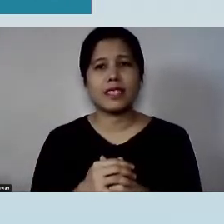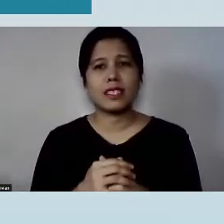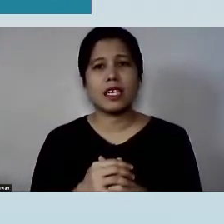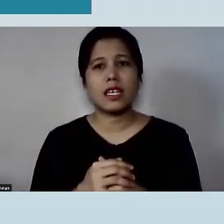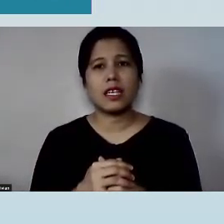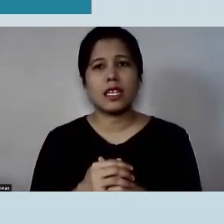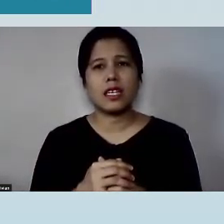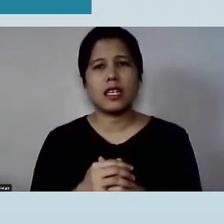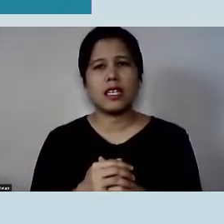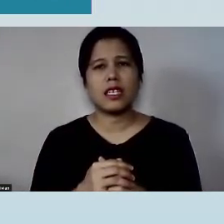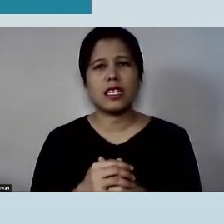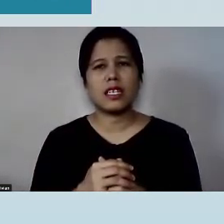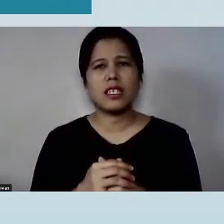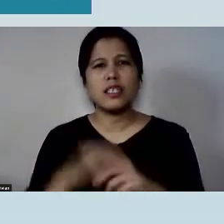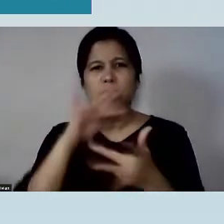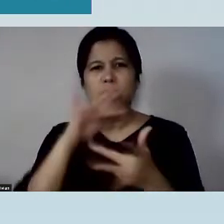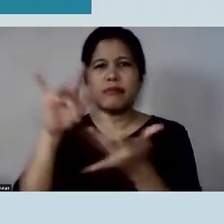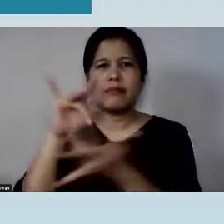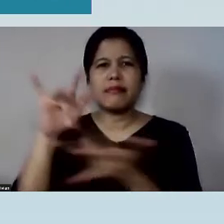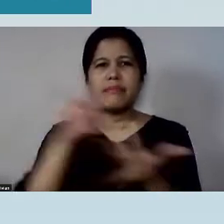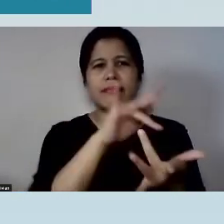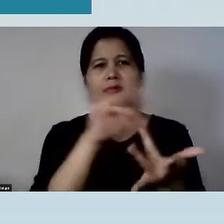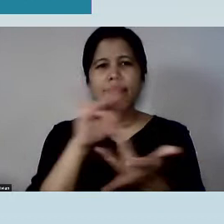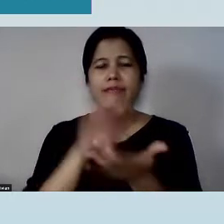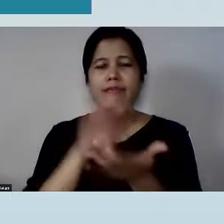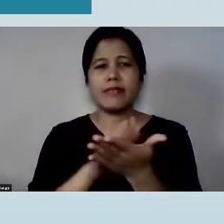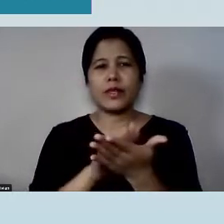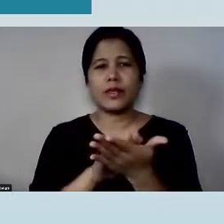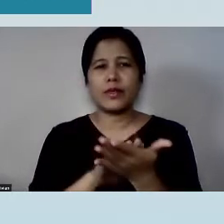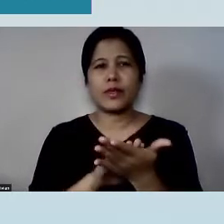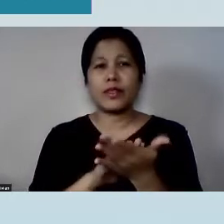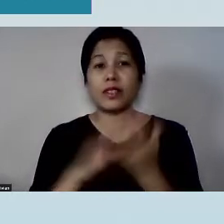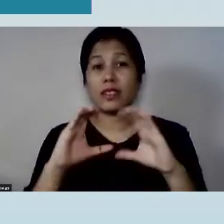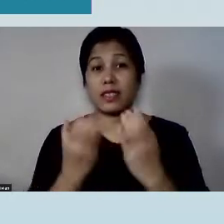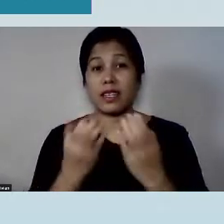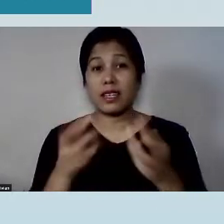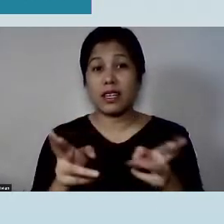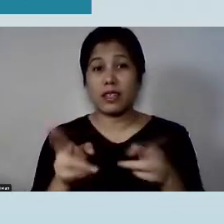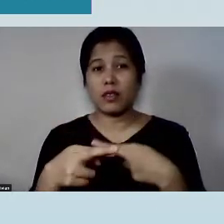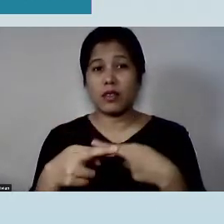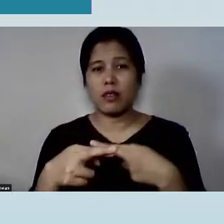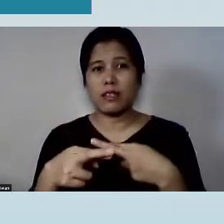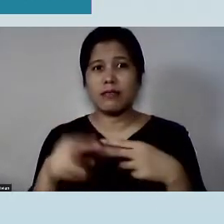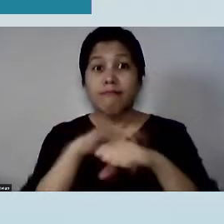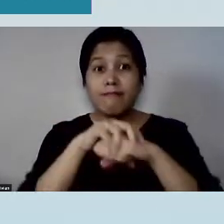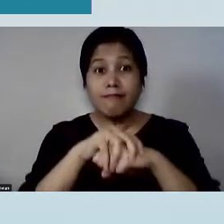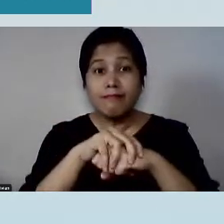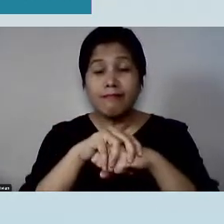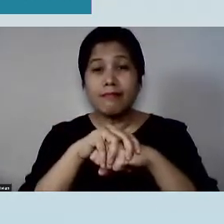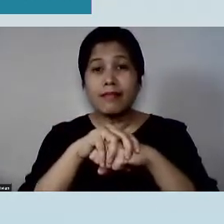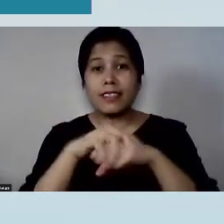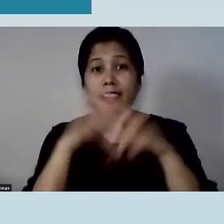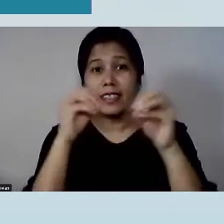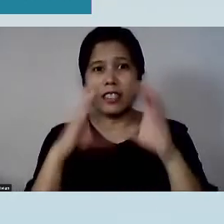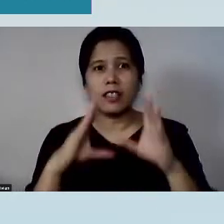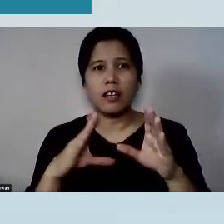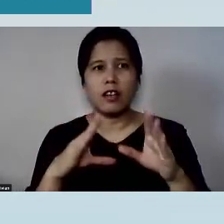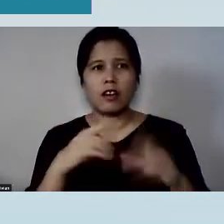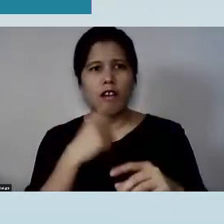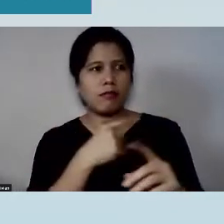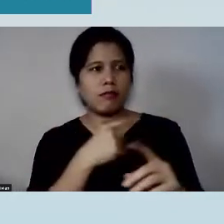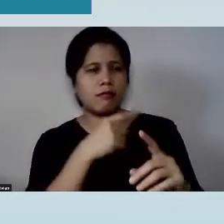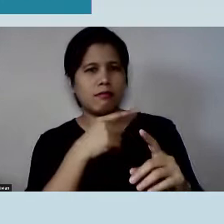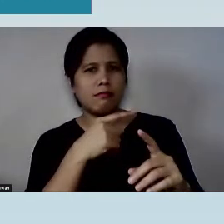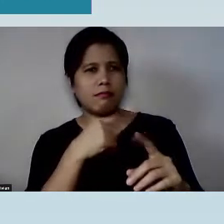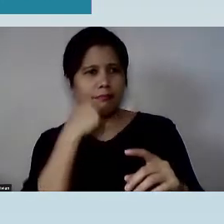parang inspector. Ikot ng ikot sa school, sa classroom. Di ba? Pipigilan ng teacher or hihiyain. That's the